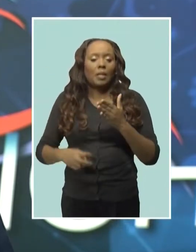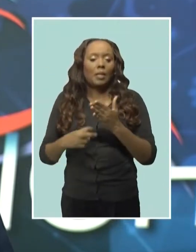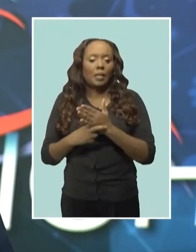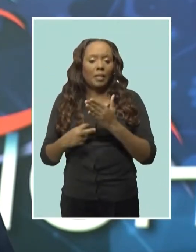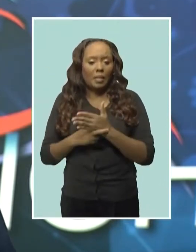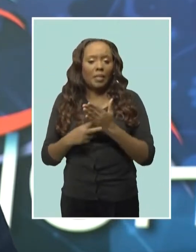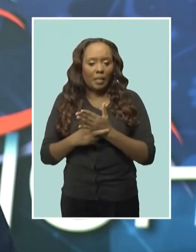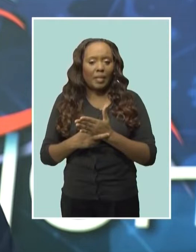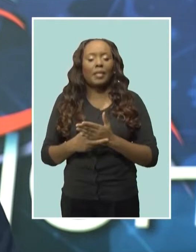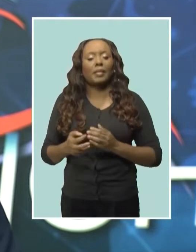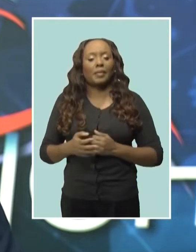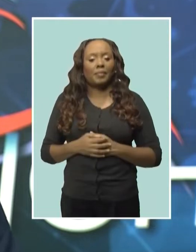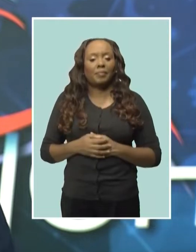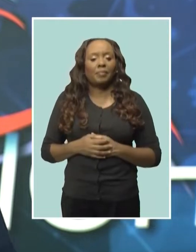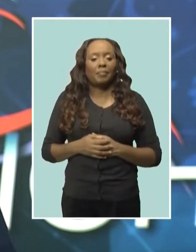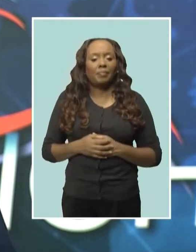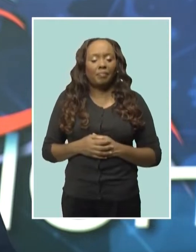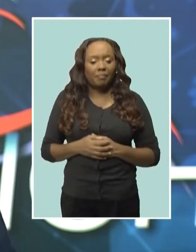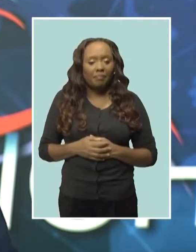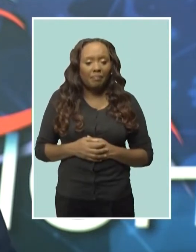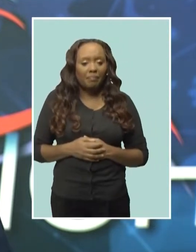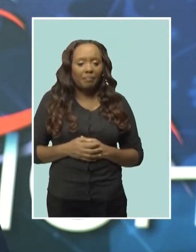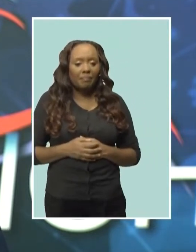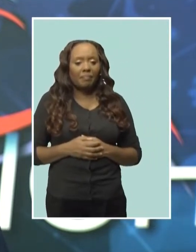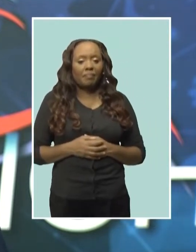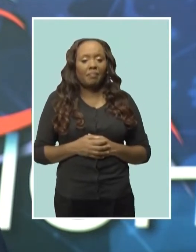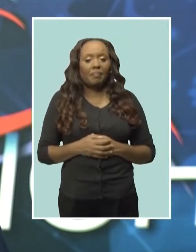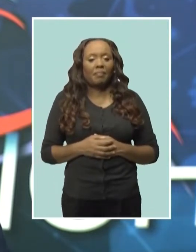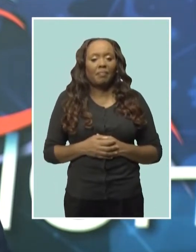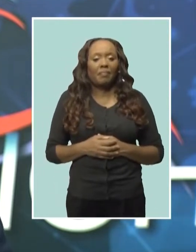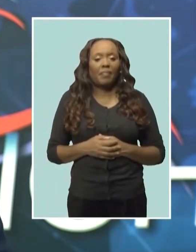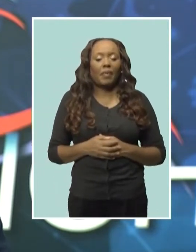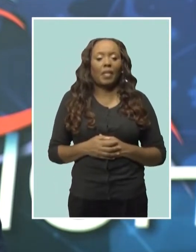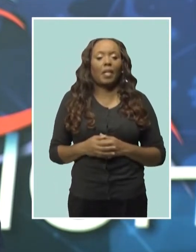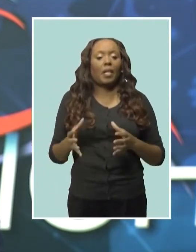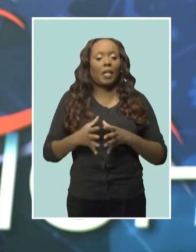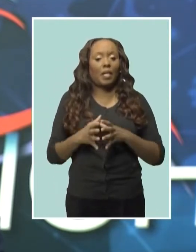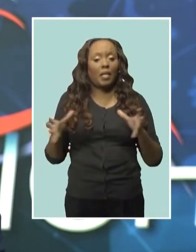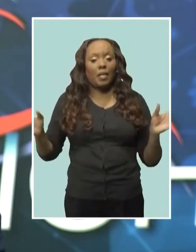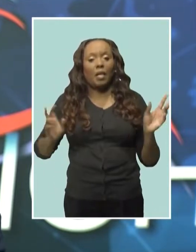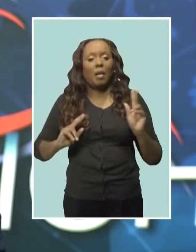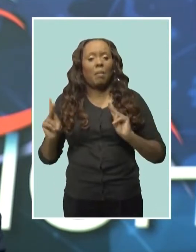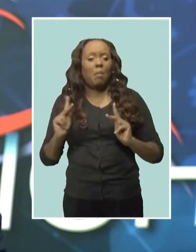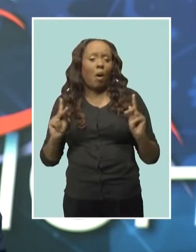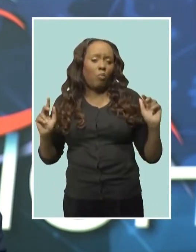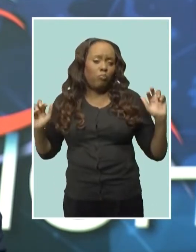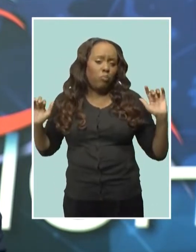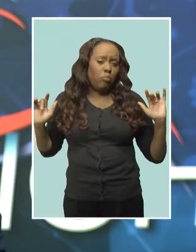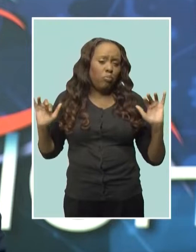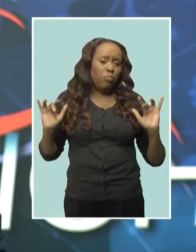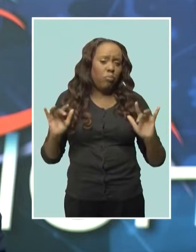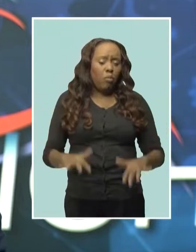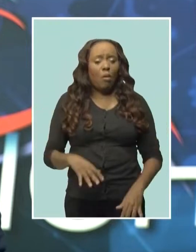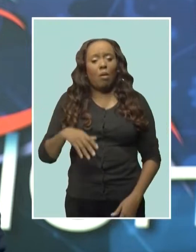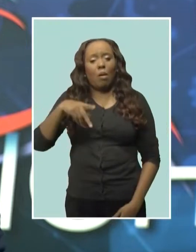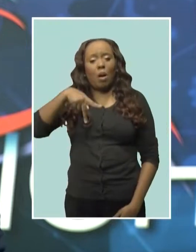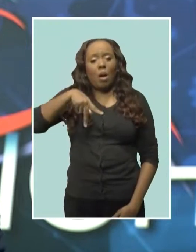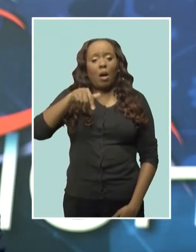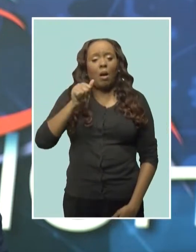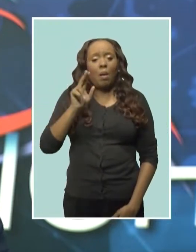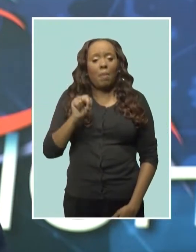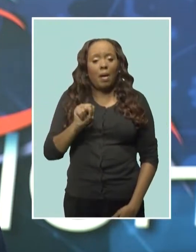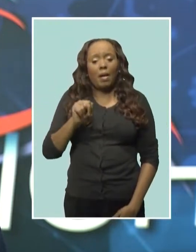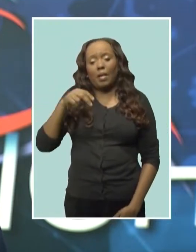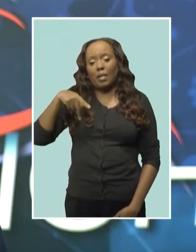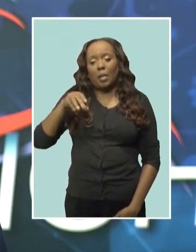to Caribbean Airlines. Well, thousands of Pan enthusiasts were treated to a dynamic show at Pan Pundy Hill this weekend. That event